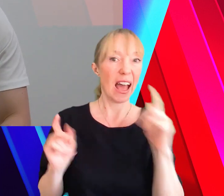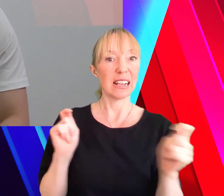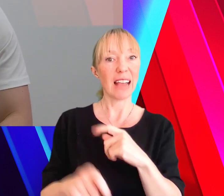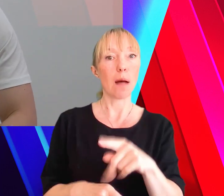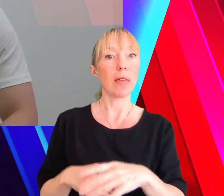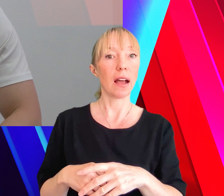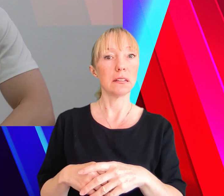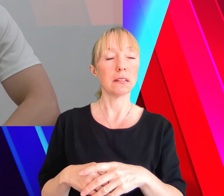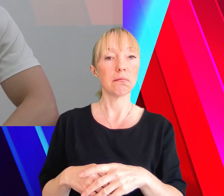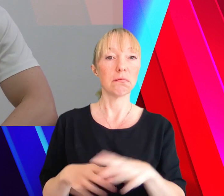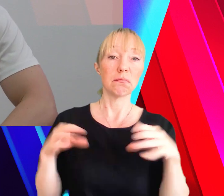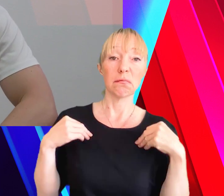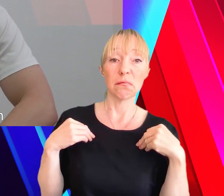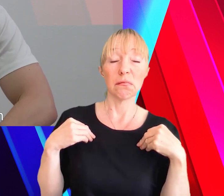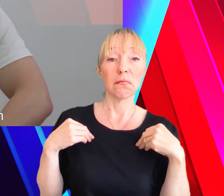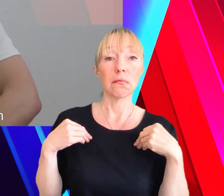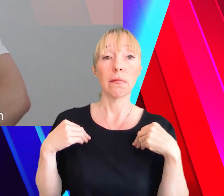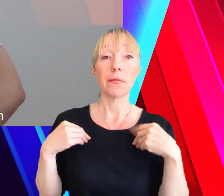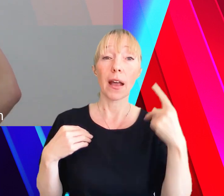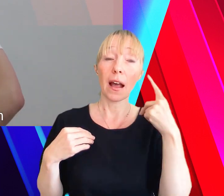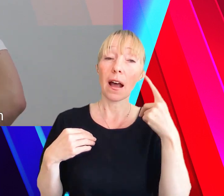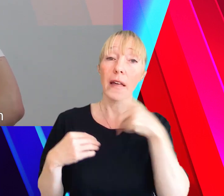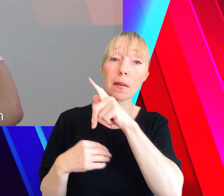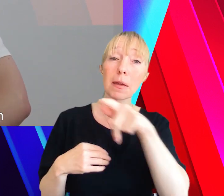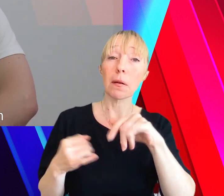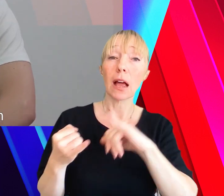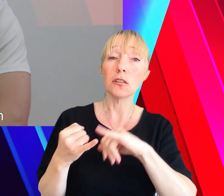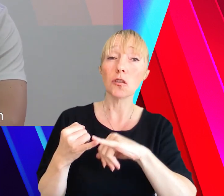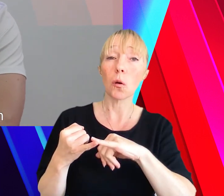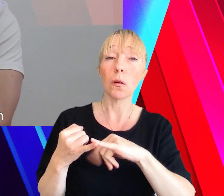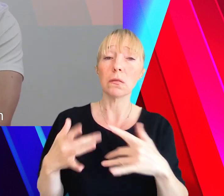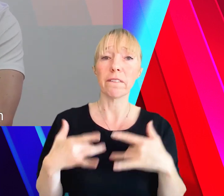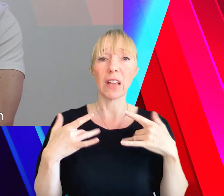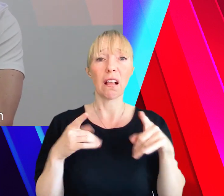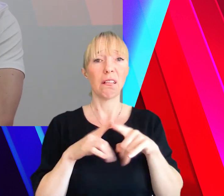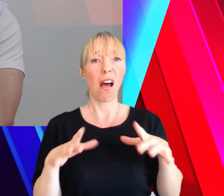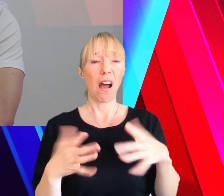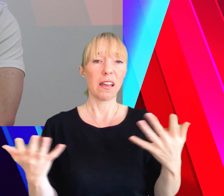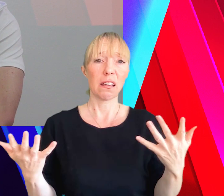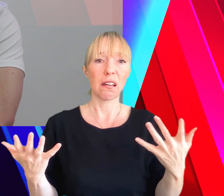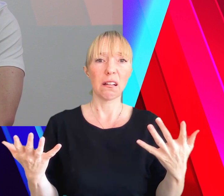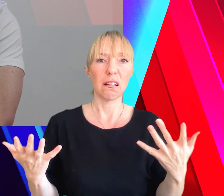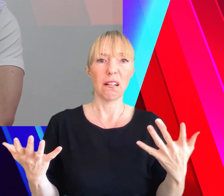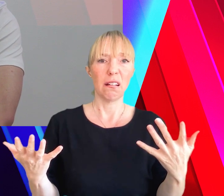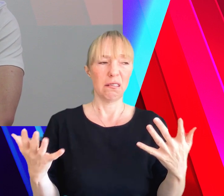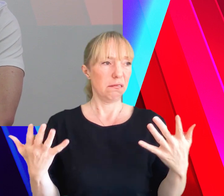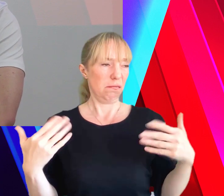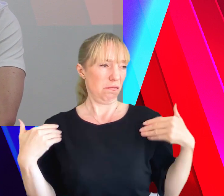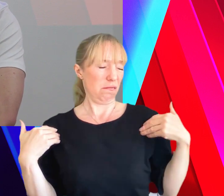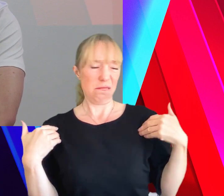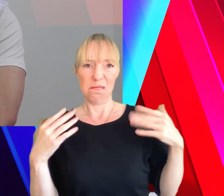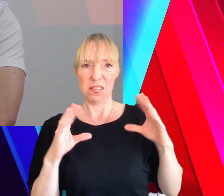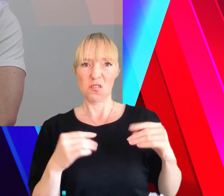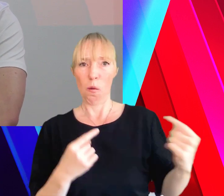and they just get to like adapt that. And I think that for people like Shawn to keep feeling like he